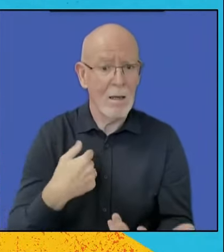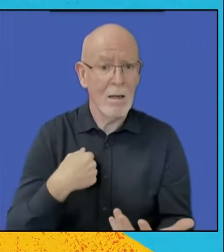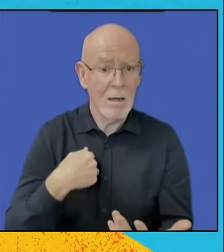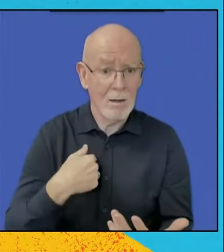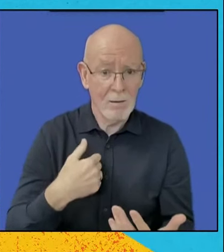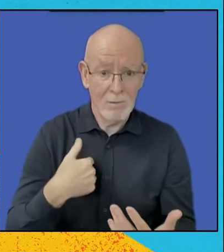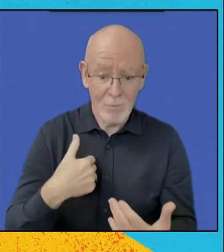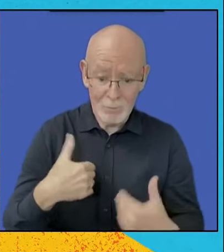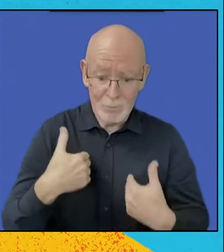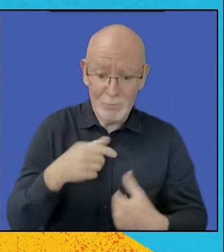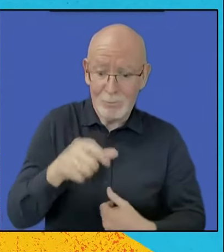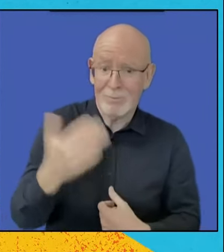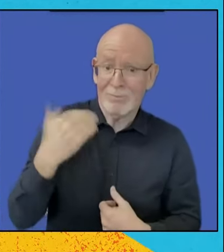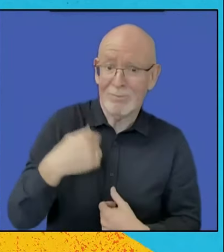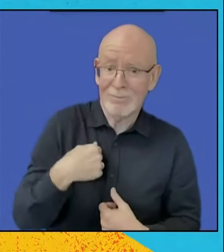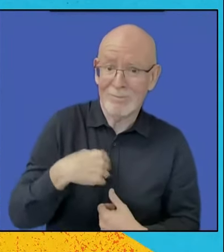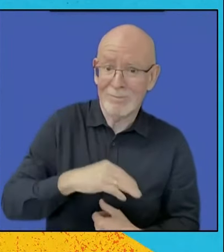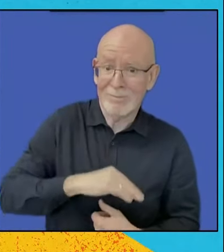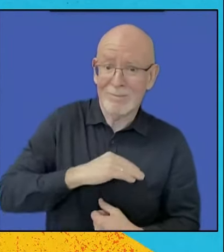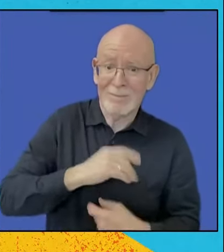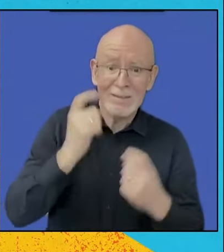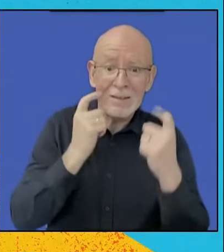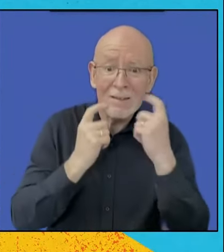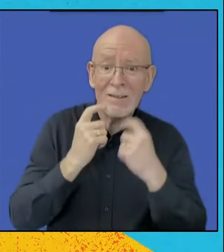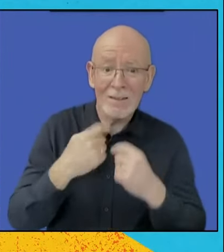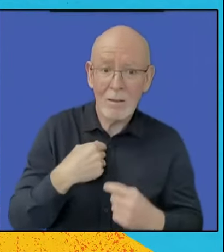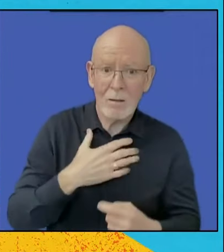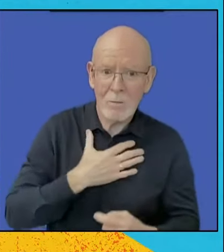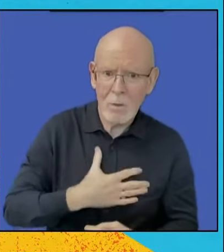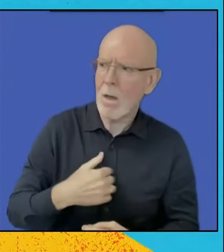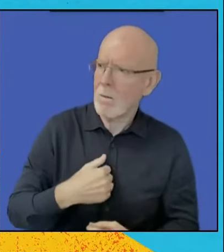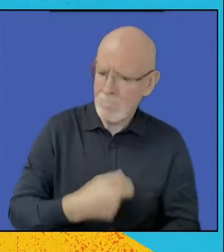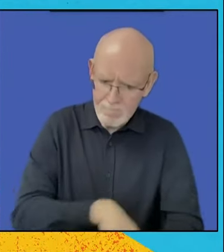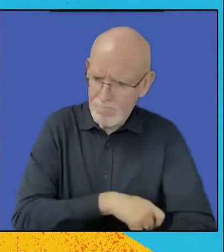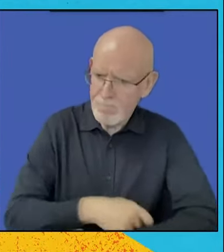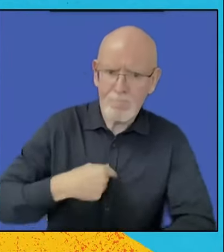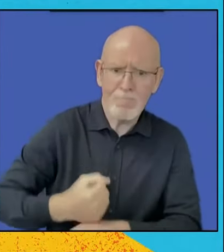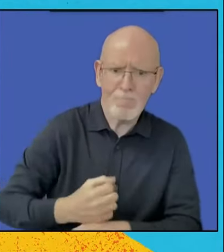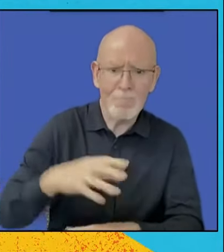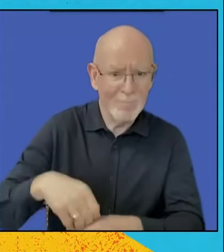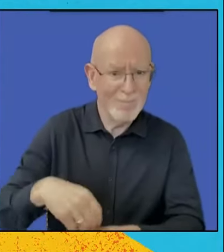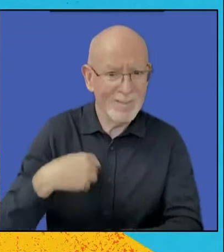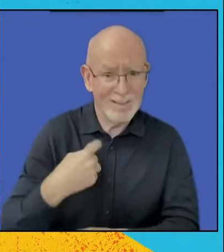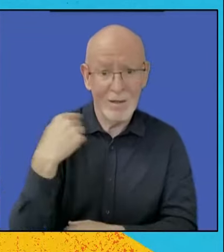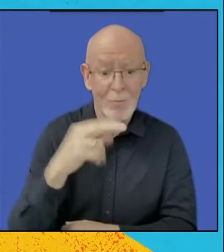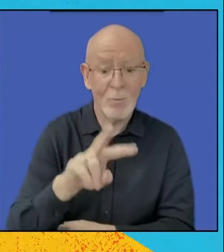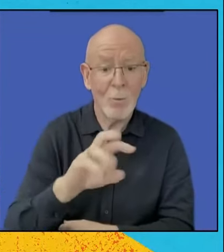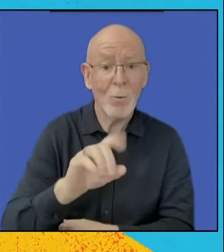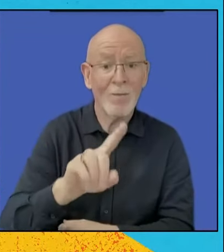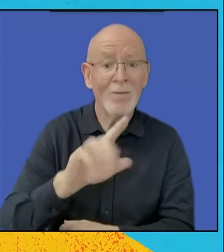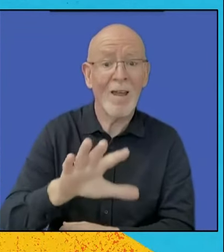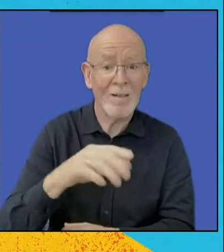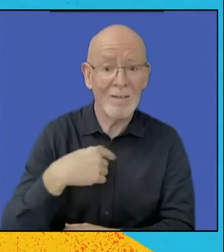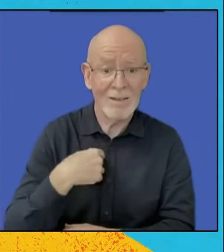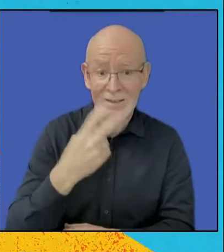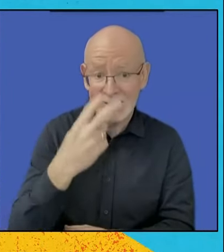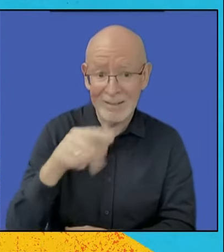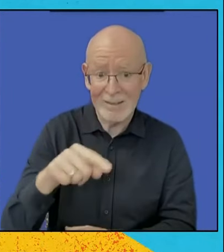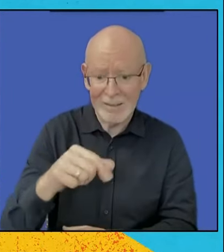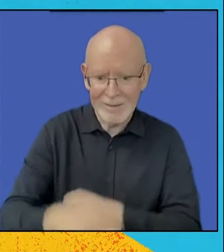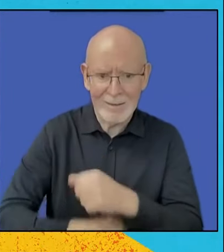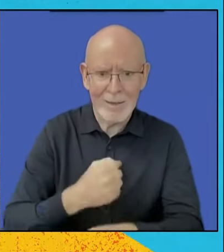2030 Agenda, which is meant to be that blueprint towards achieving a better future for all. Now, let's be frank, that